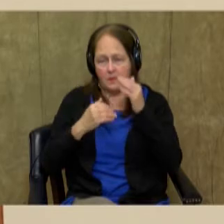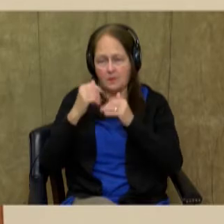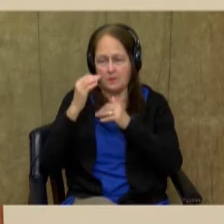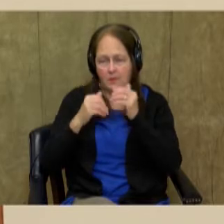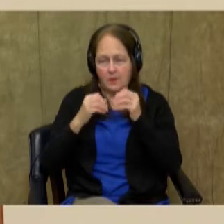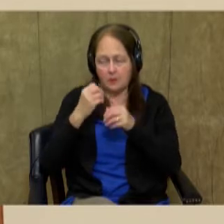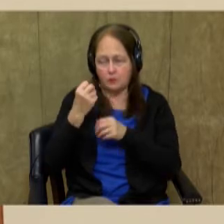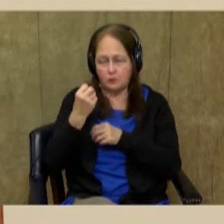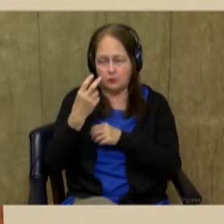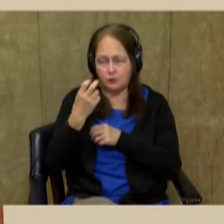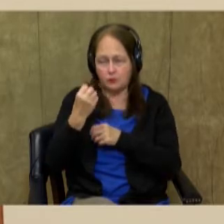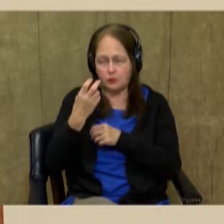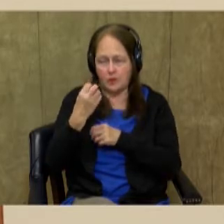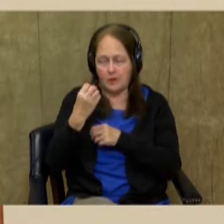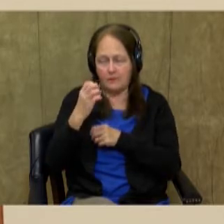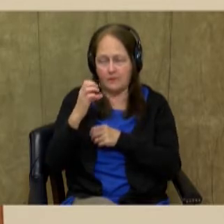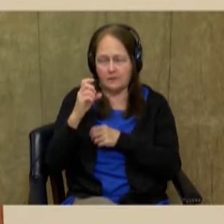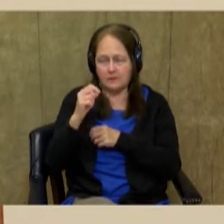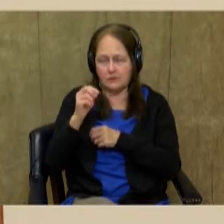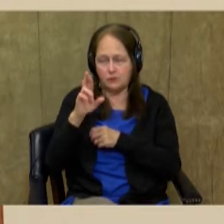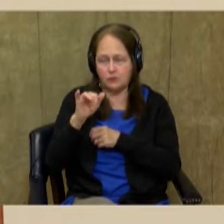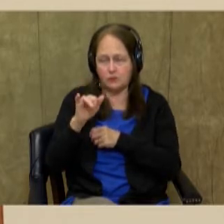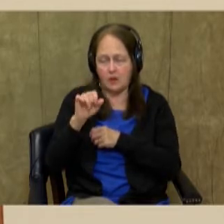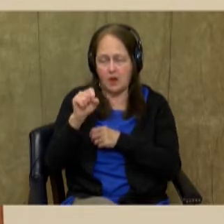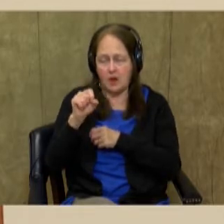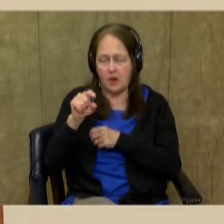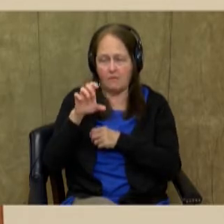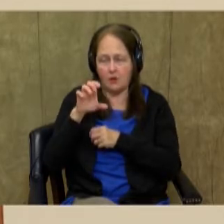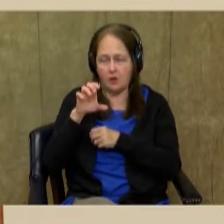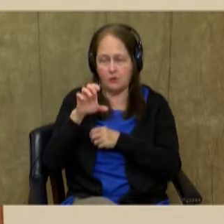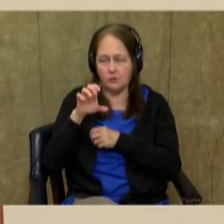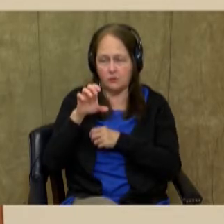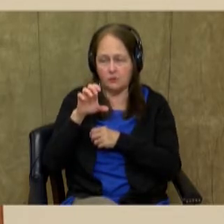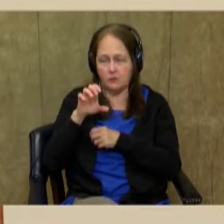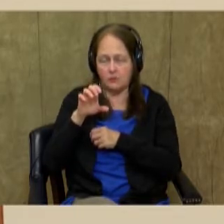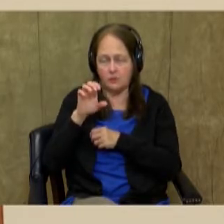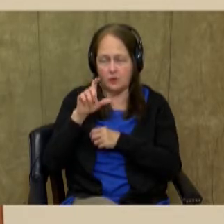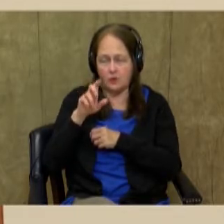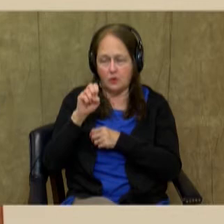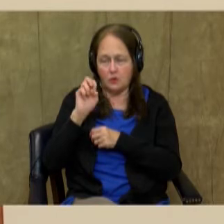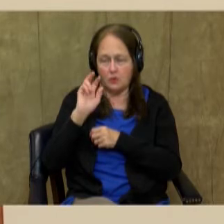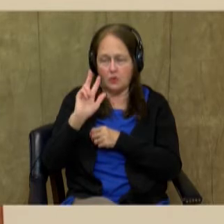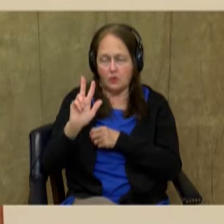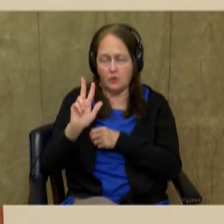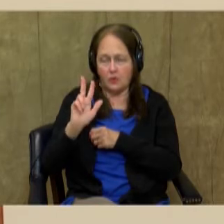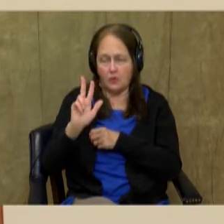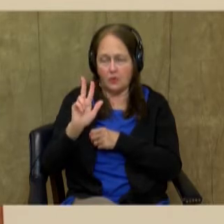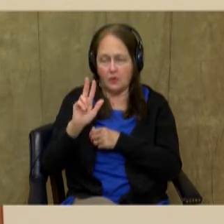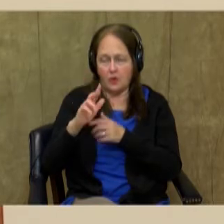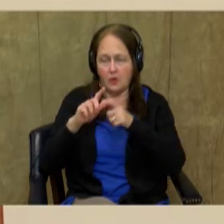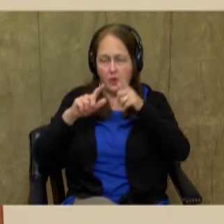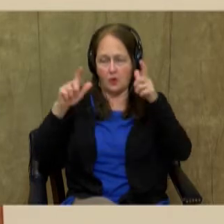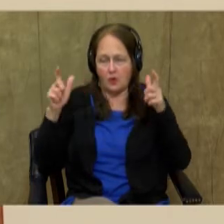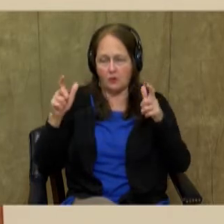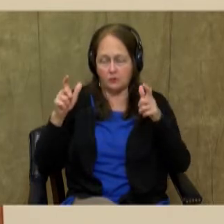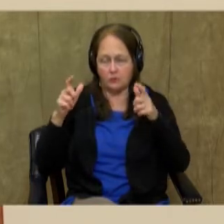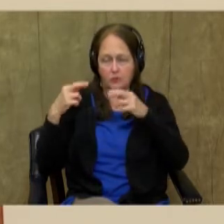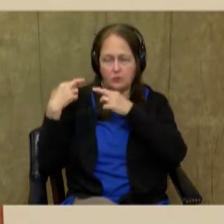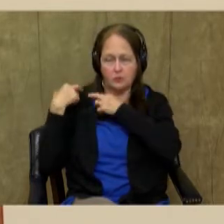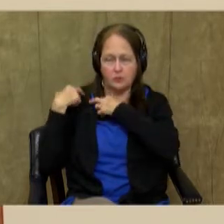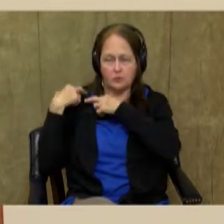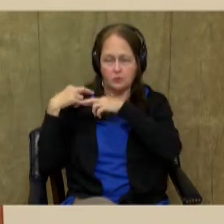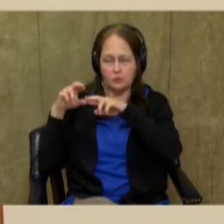the 12th century, so around 1100. Clue number three, it's the largest